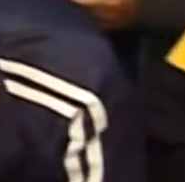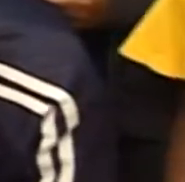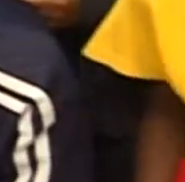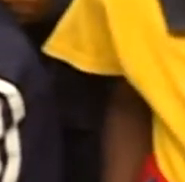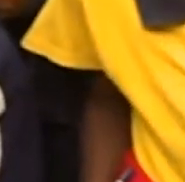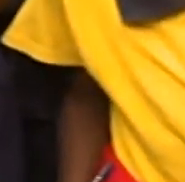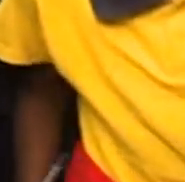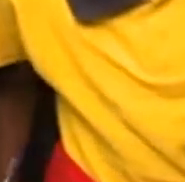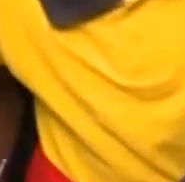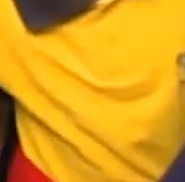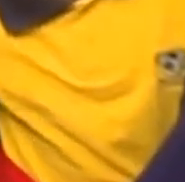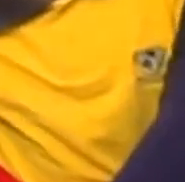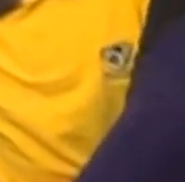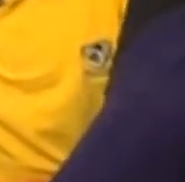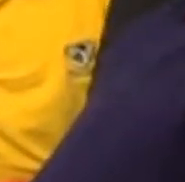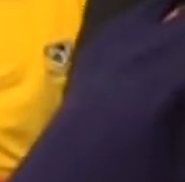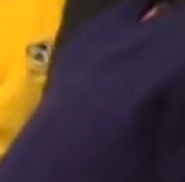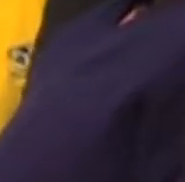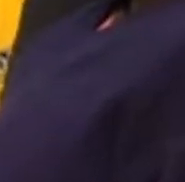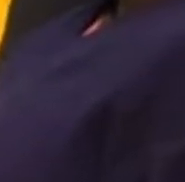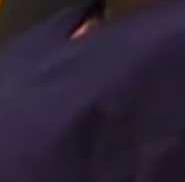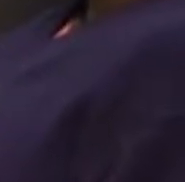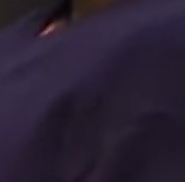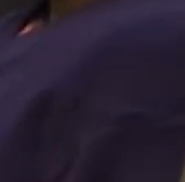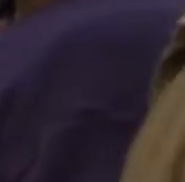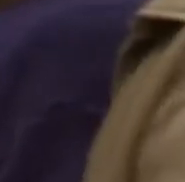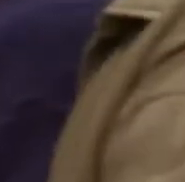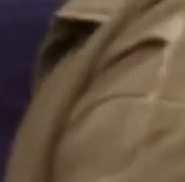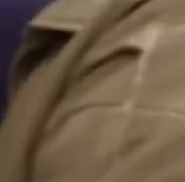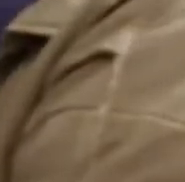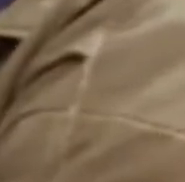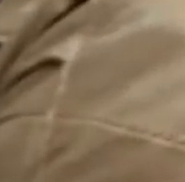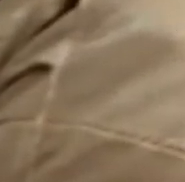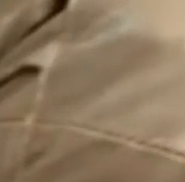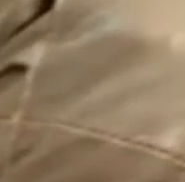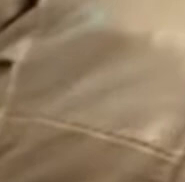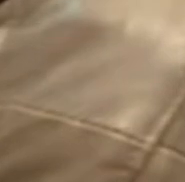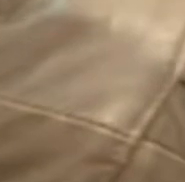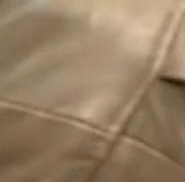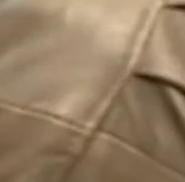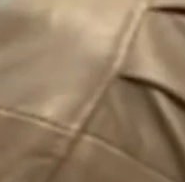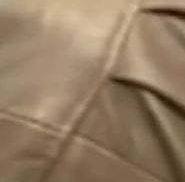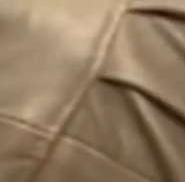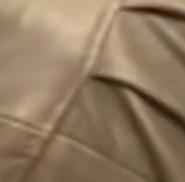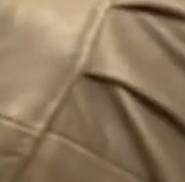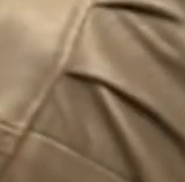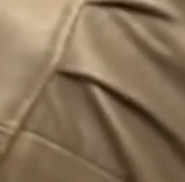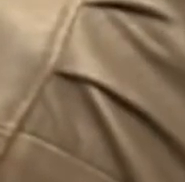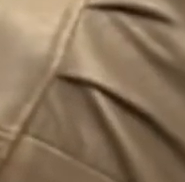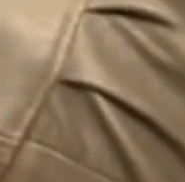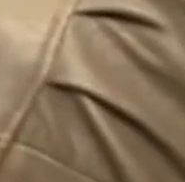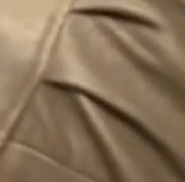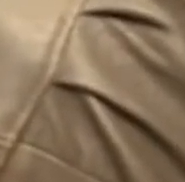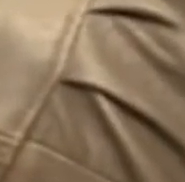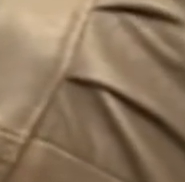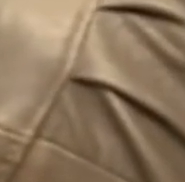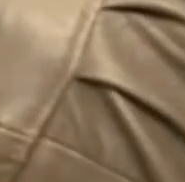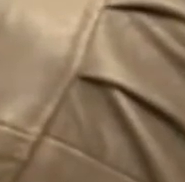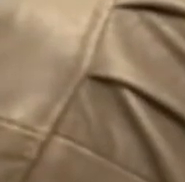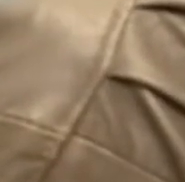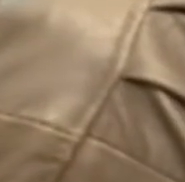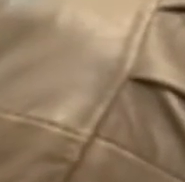of art. It's just trying to open up everyone's mind. So like for this one now, we